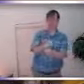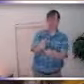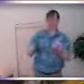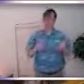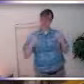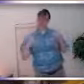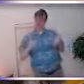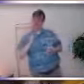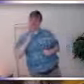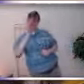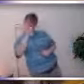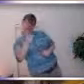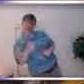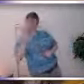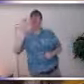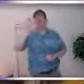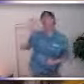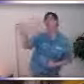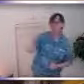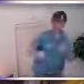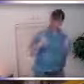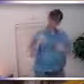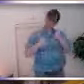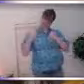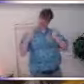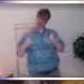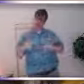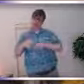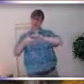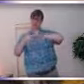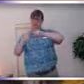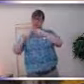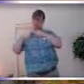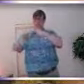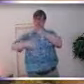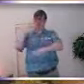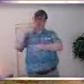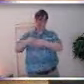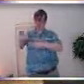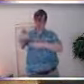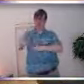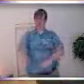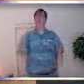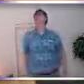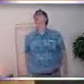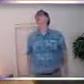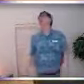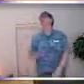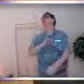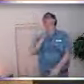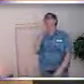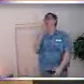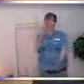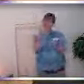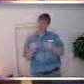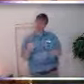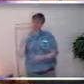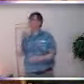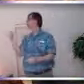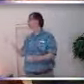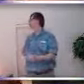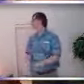energy is. That is the energy that changes the world. Let me give you another